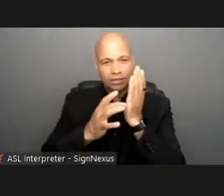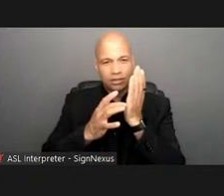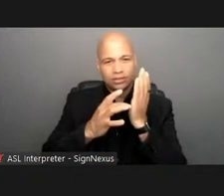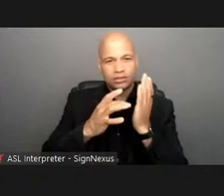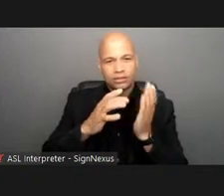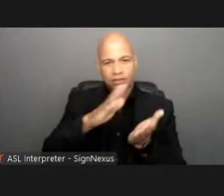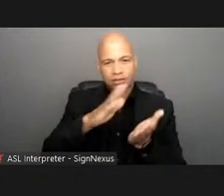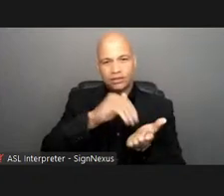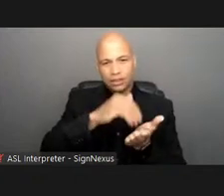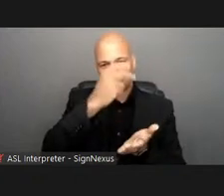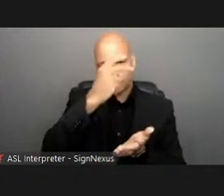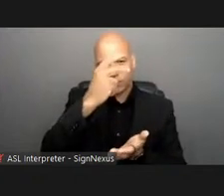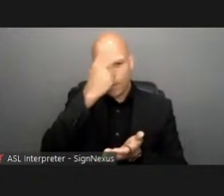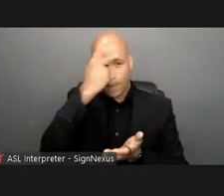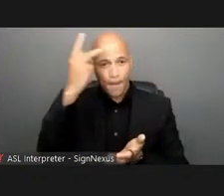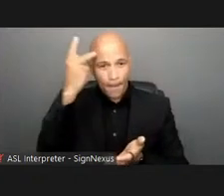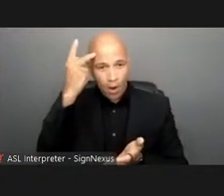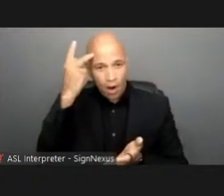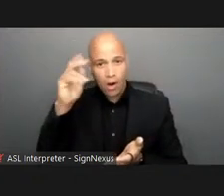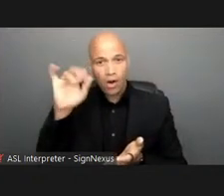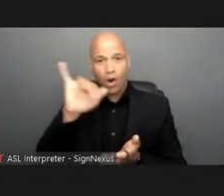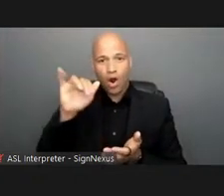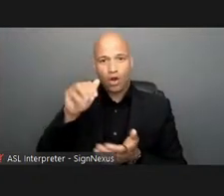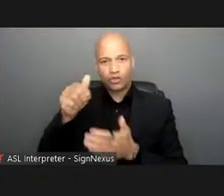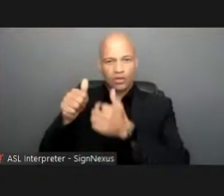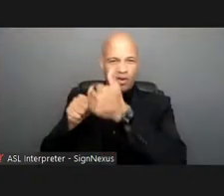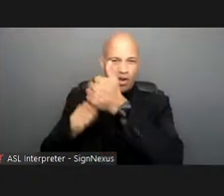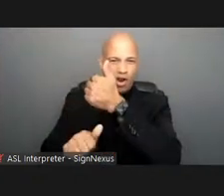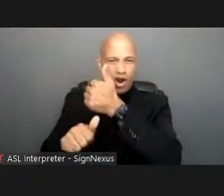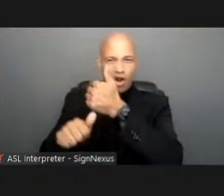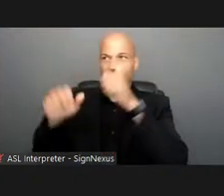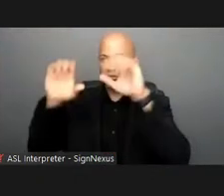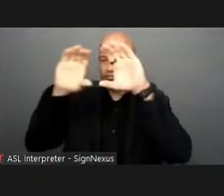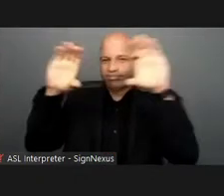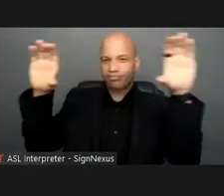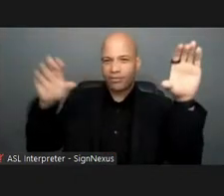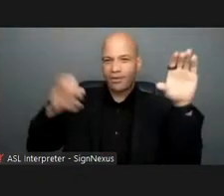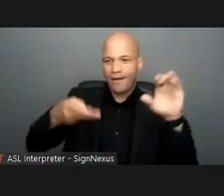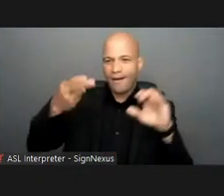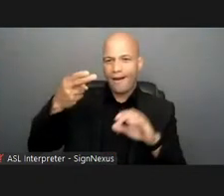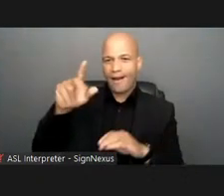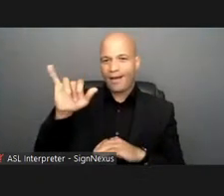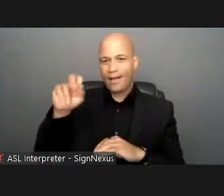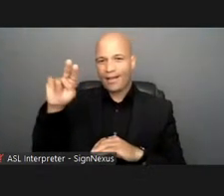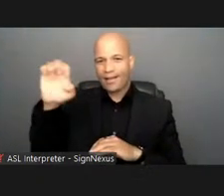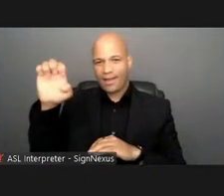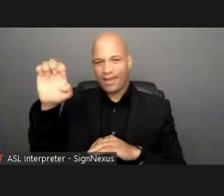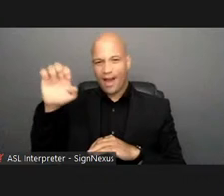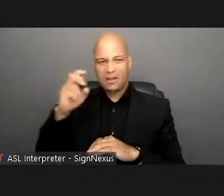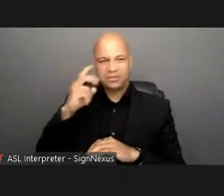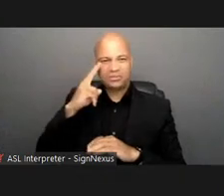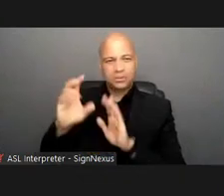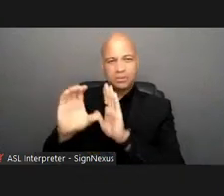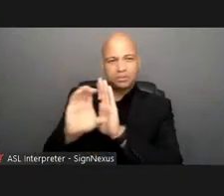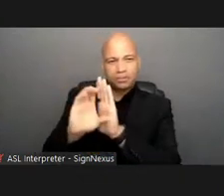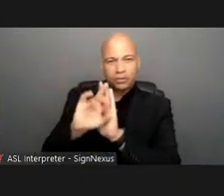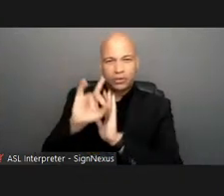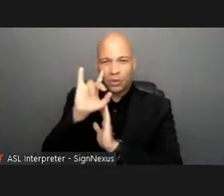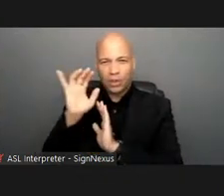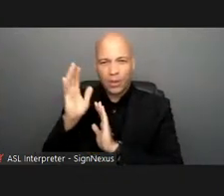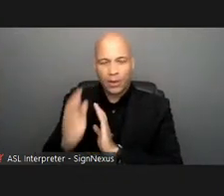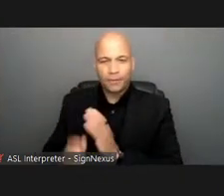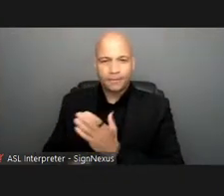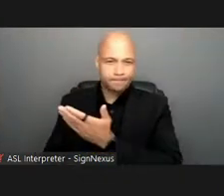tolling technology equipment would be added to the underneath of the existing structure of The High Line you can see some of the renderings at the bottom